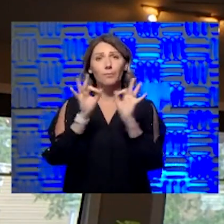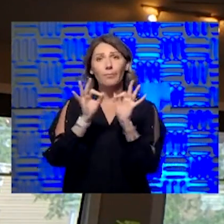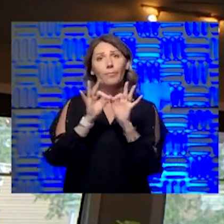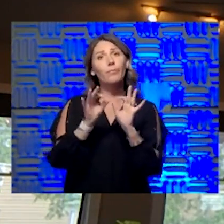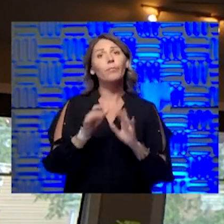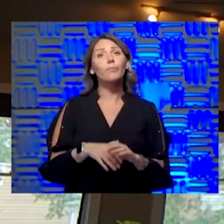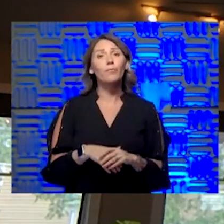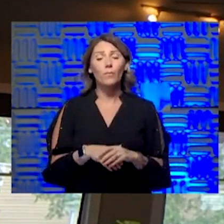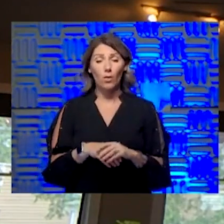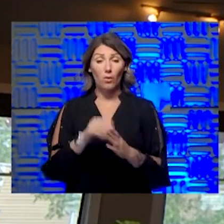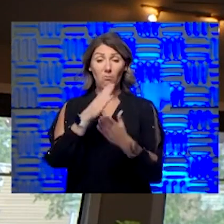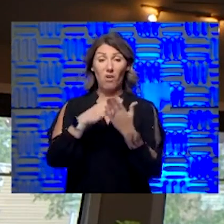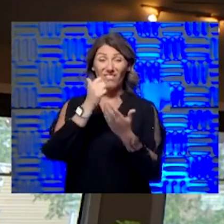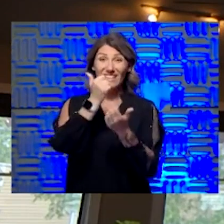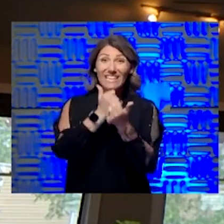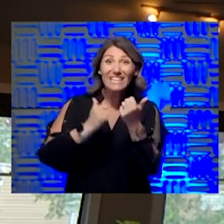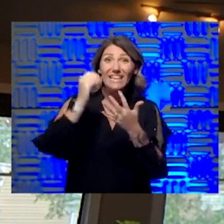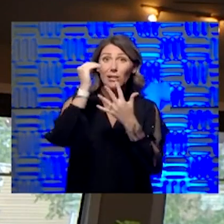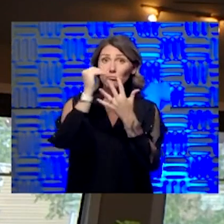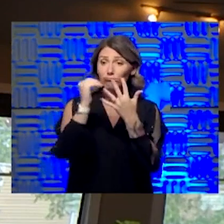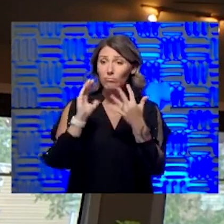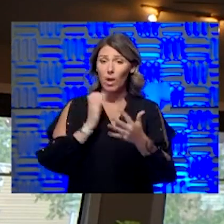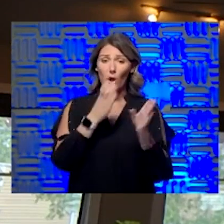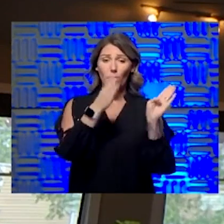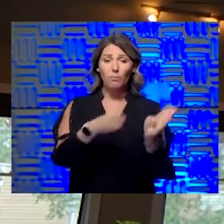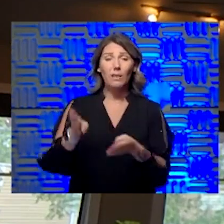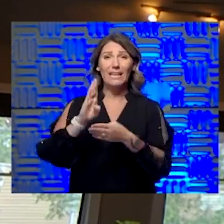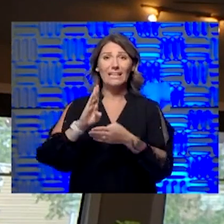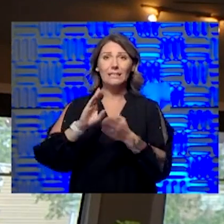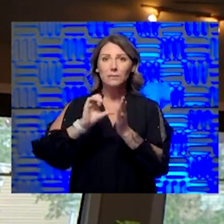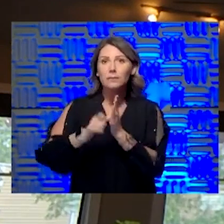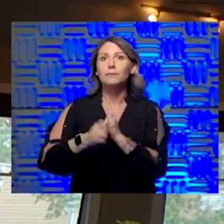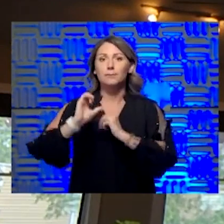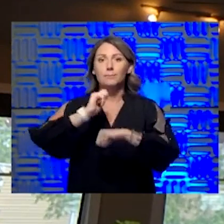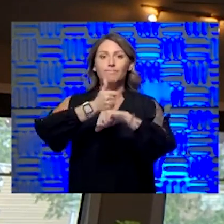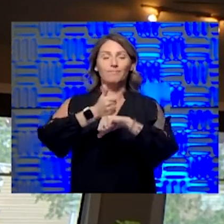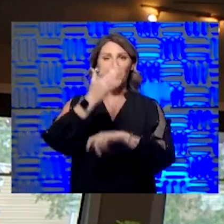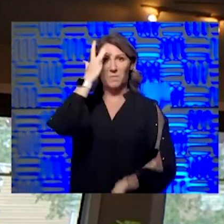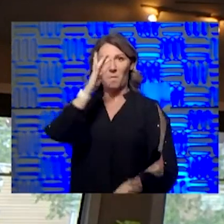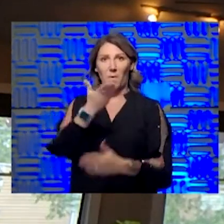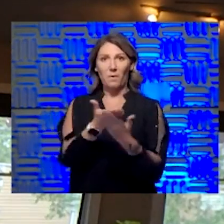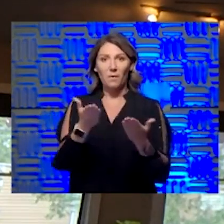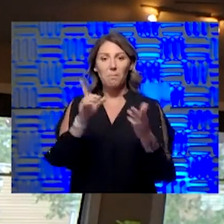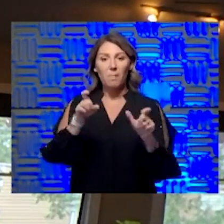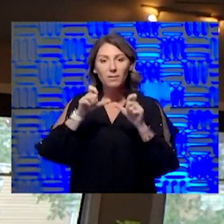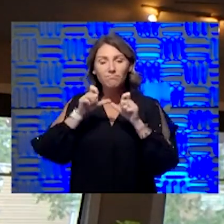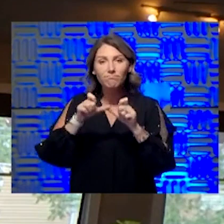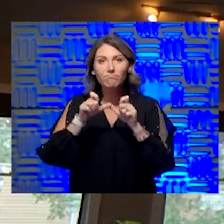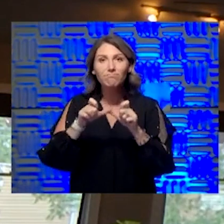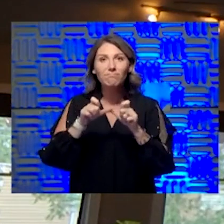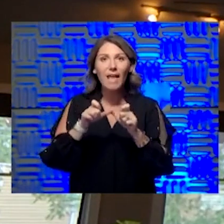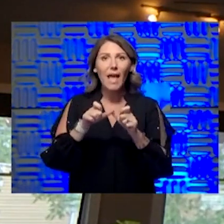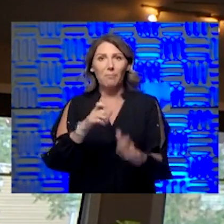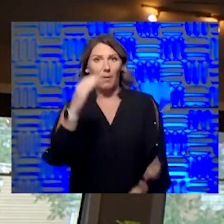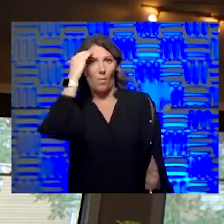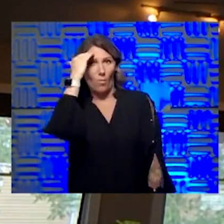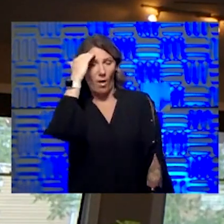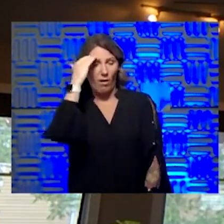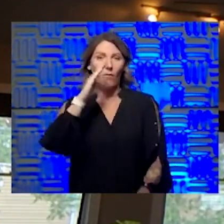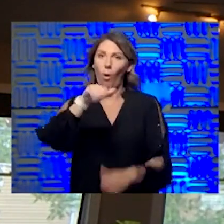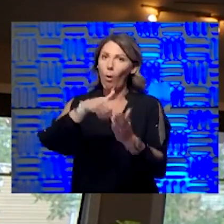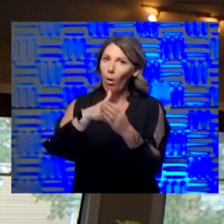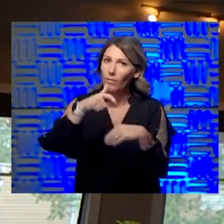the best knowledge that we could gain both nationally, but also speaking to our experts right here in Kansas City too. And Tammy, one of the